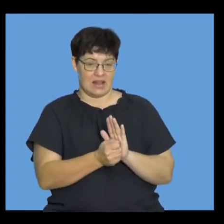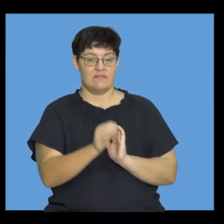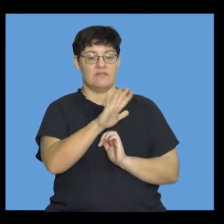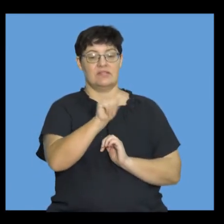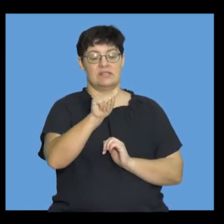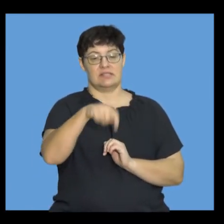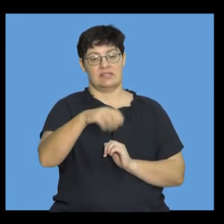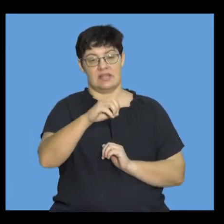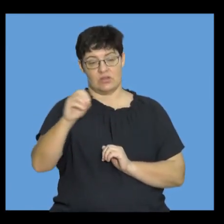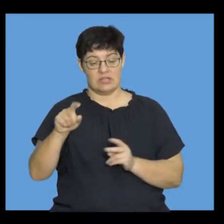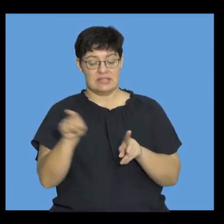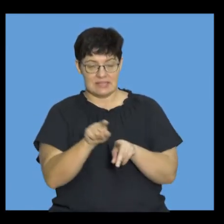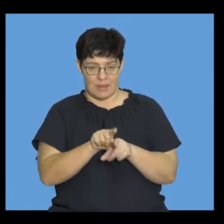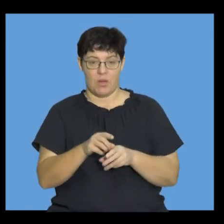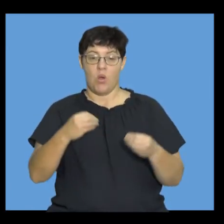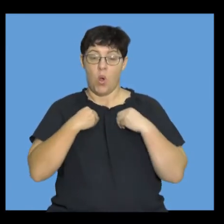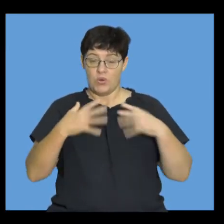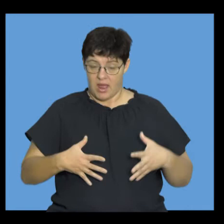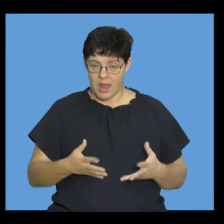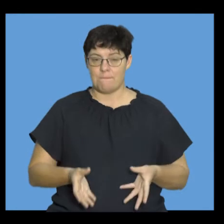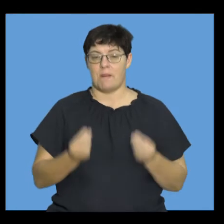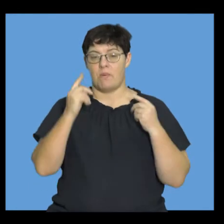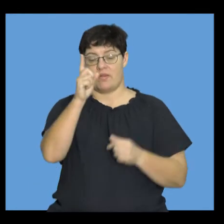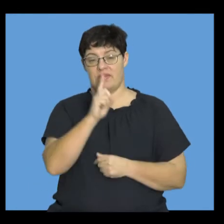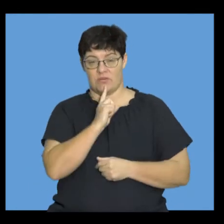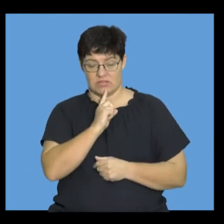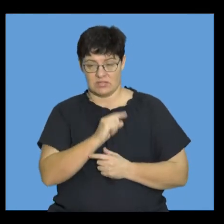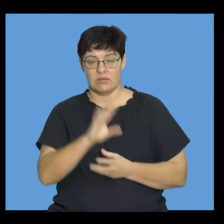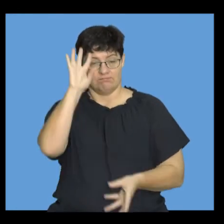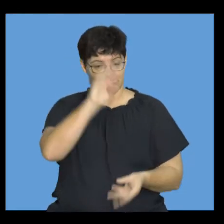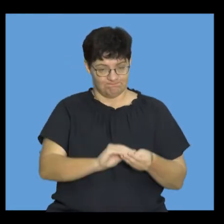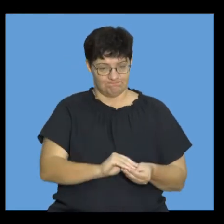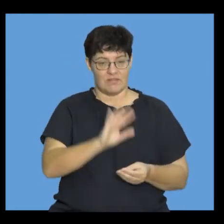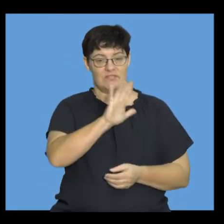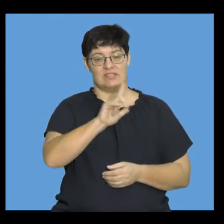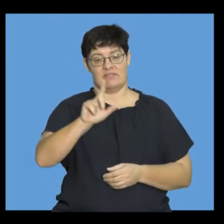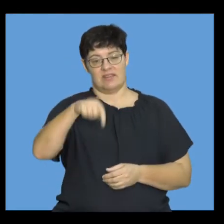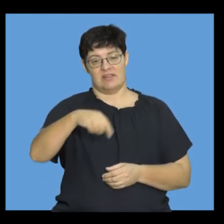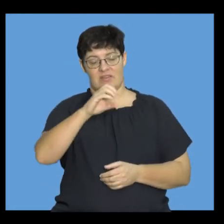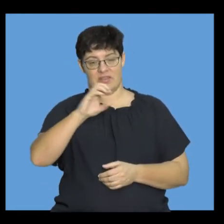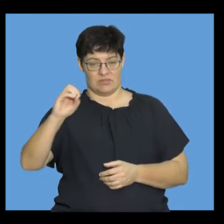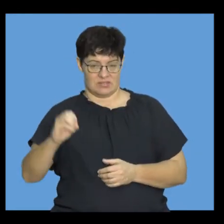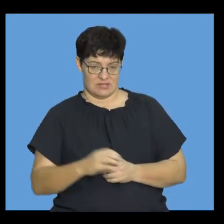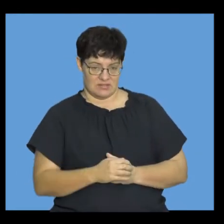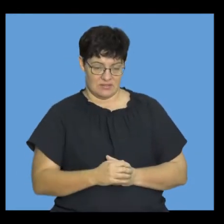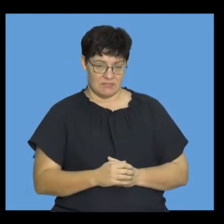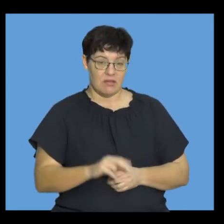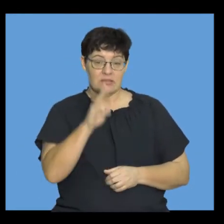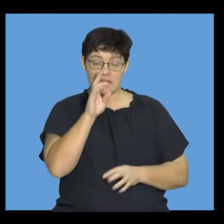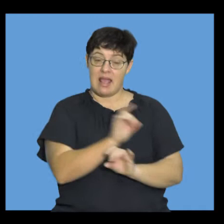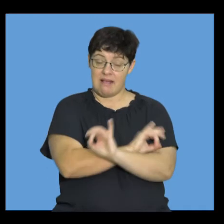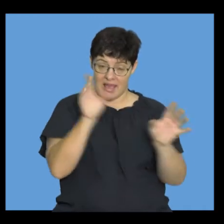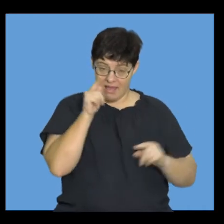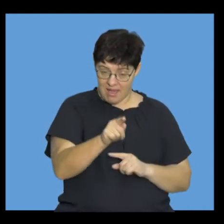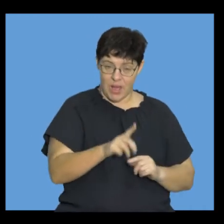of the owner took 1,000, the total is 57,000. Therefore, now you can clearly see that my total